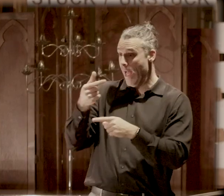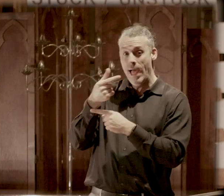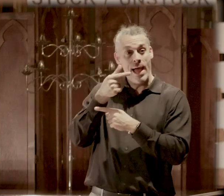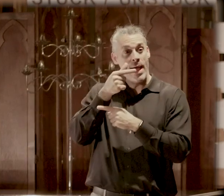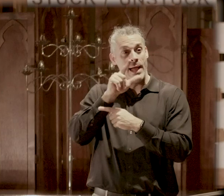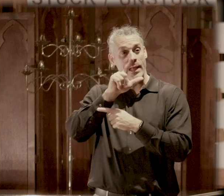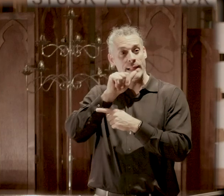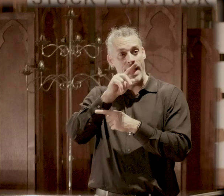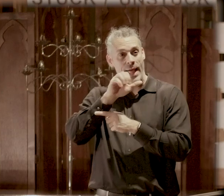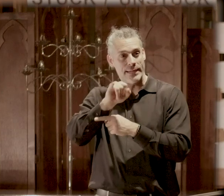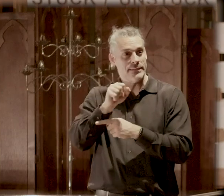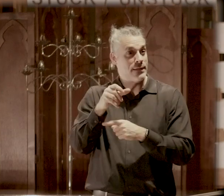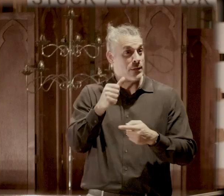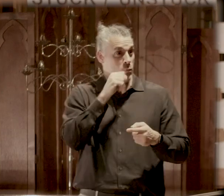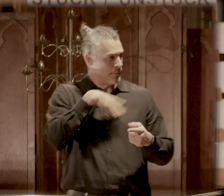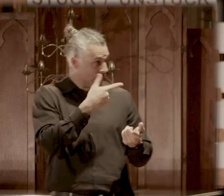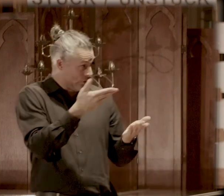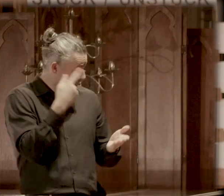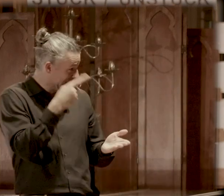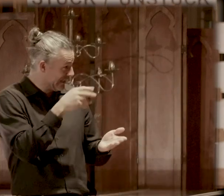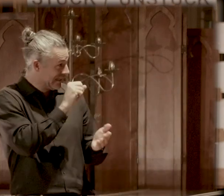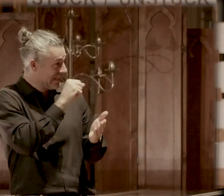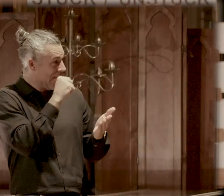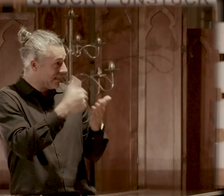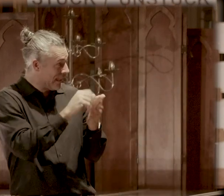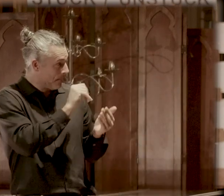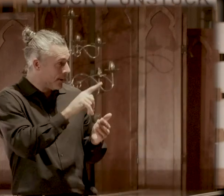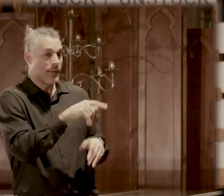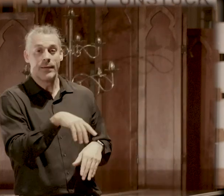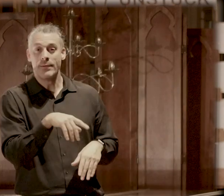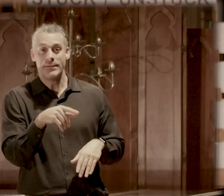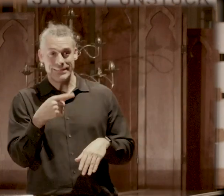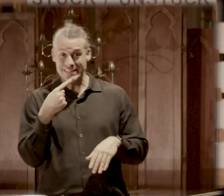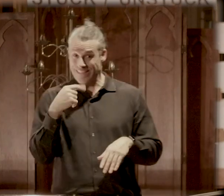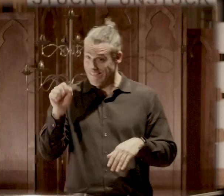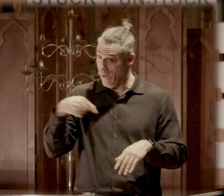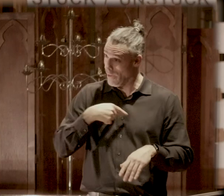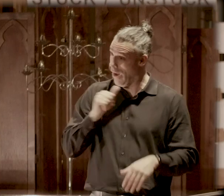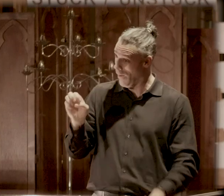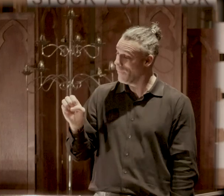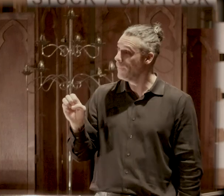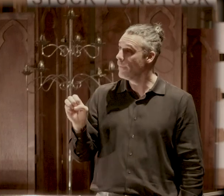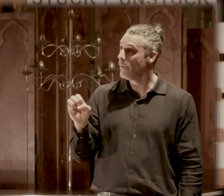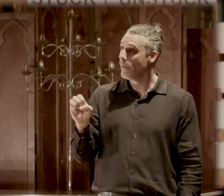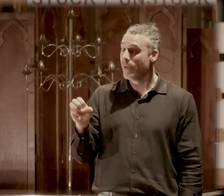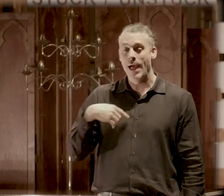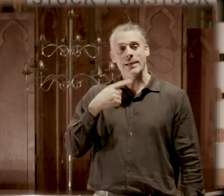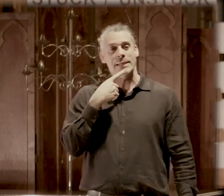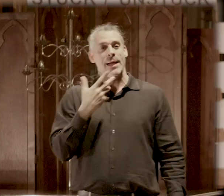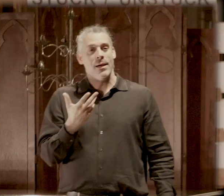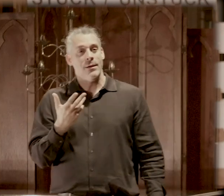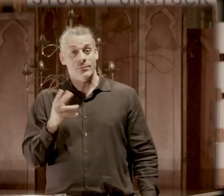goes, are y'all here to see the stamp mill? And Ben goes, yes, we are. And I